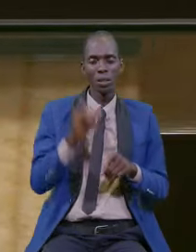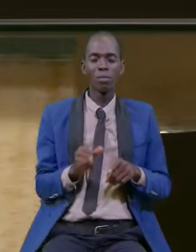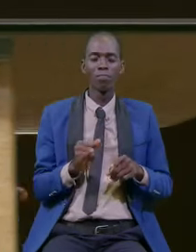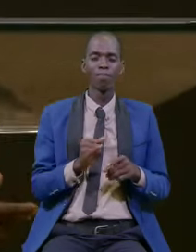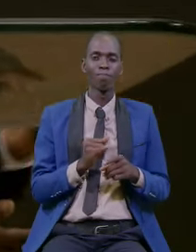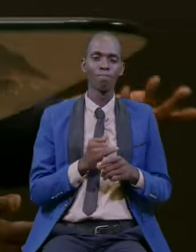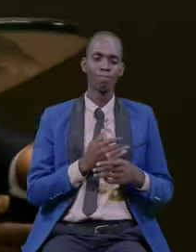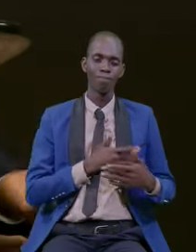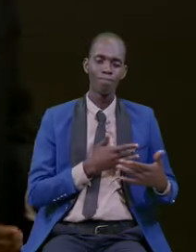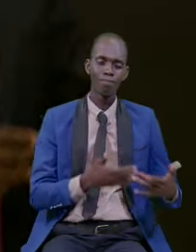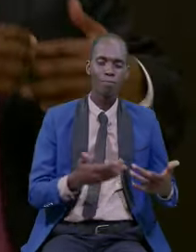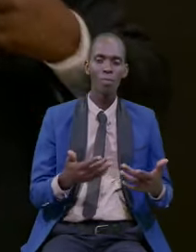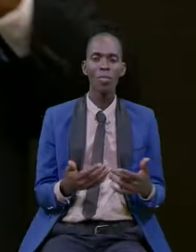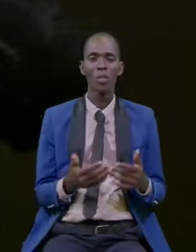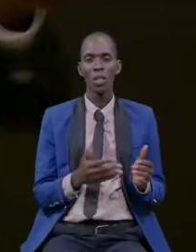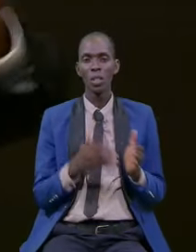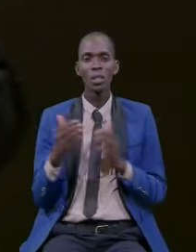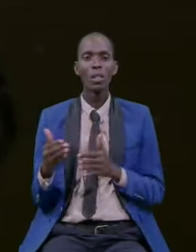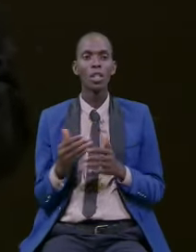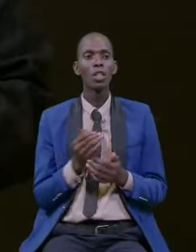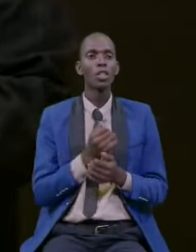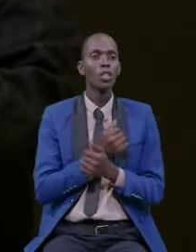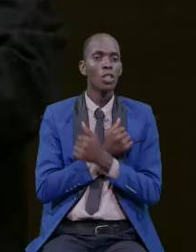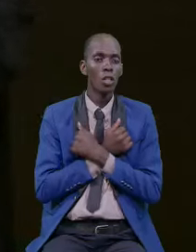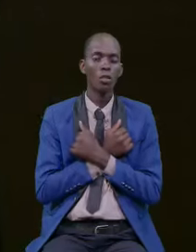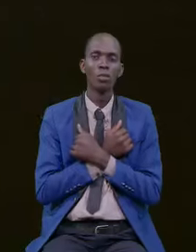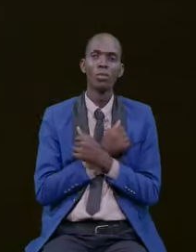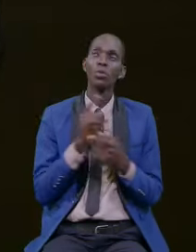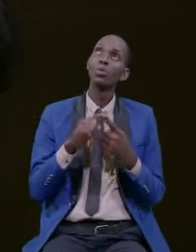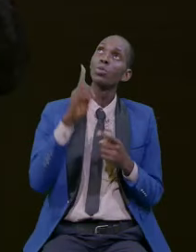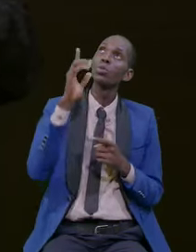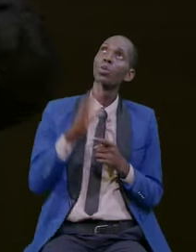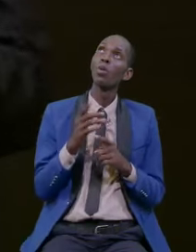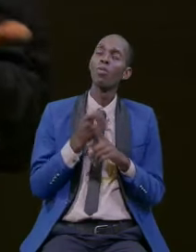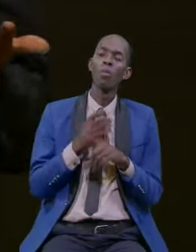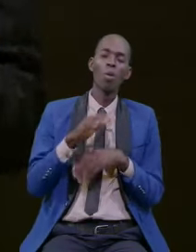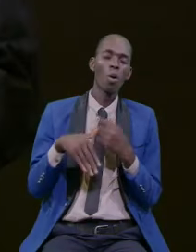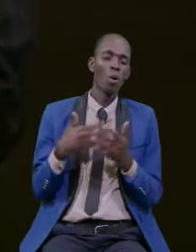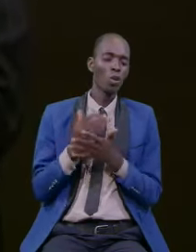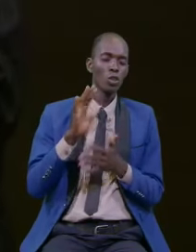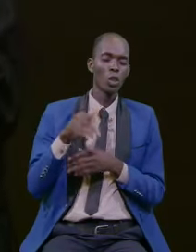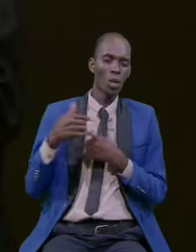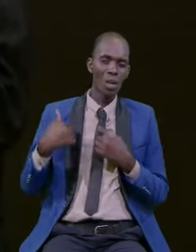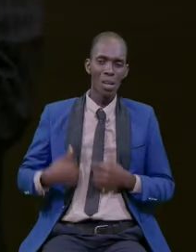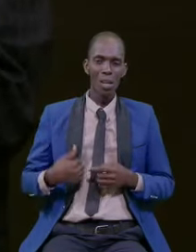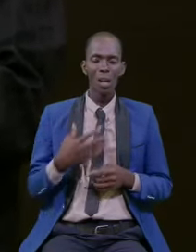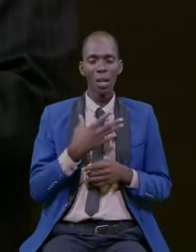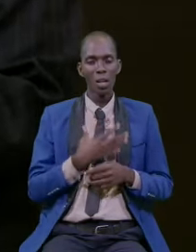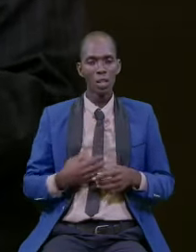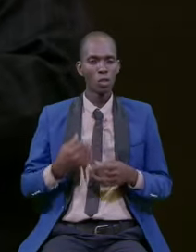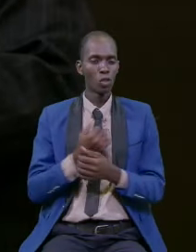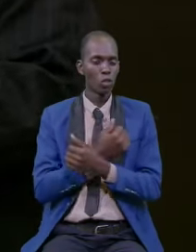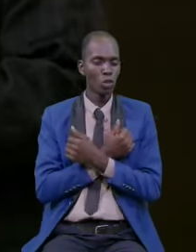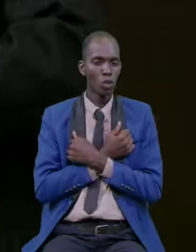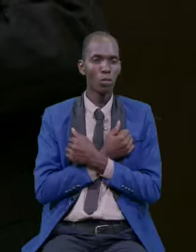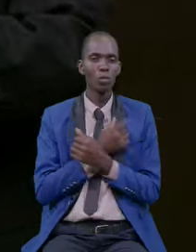love. Love to God from the depth of your heart. And love to people in all sincerity. Look at